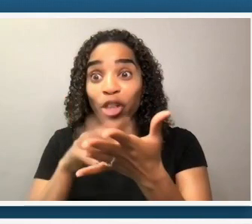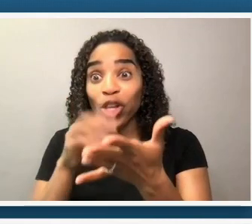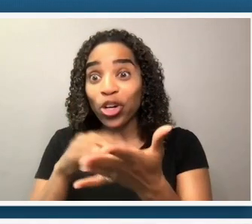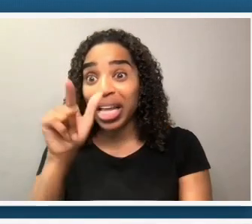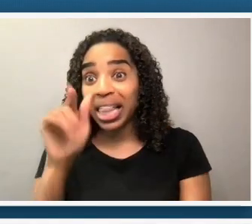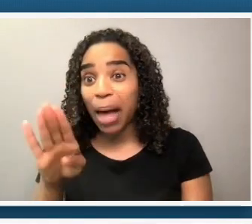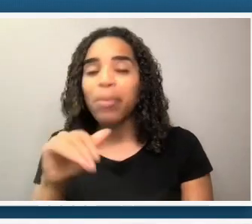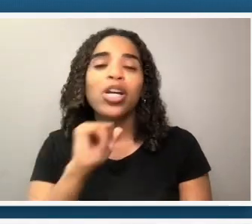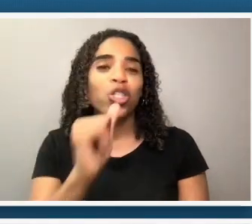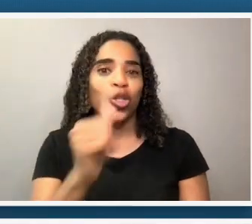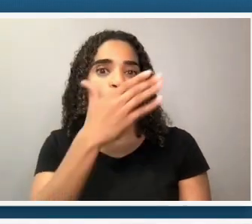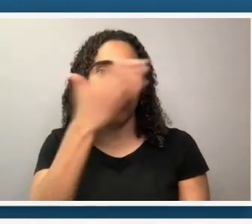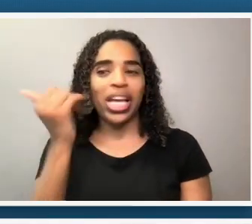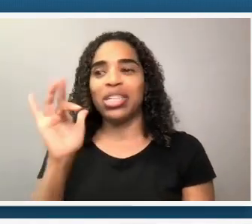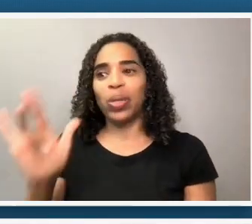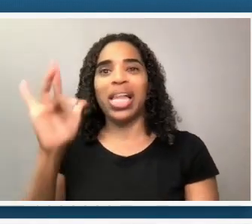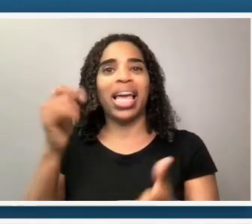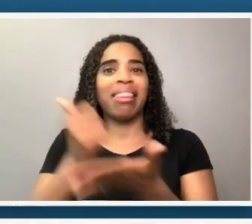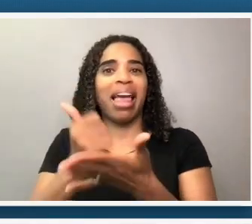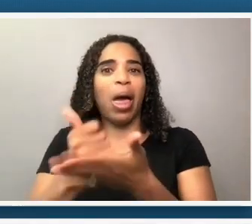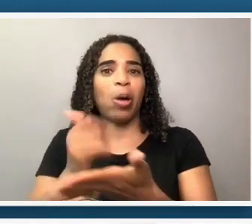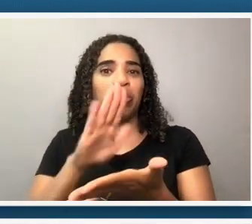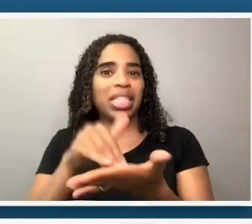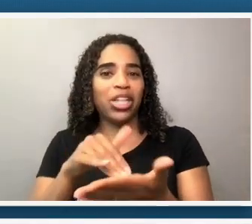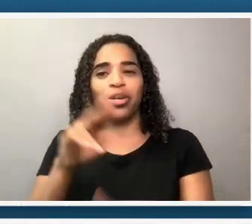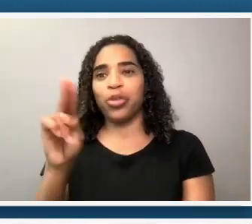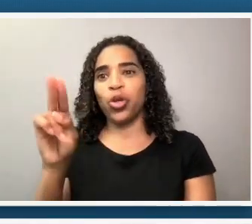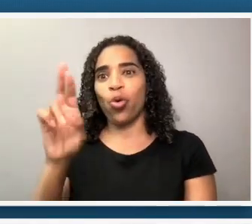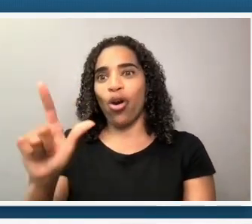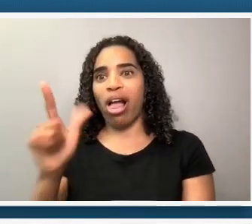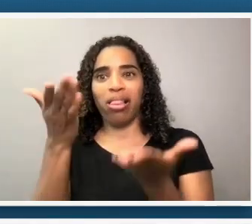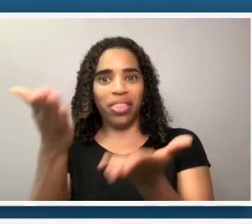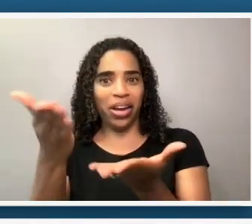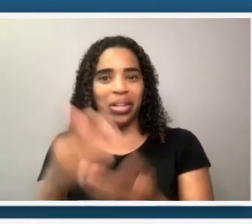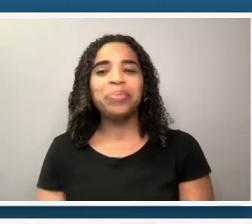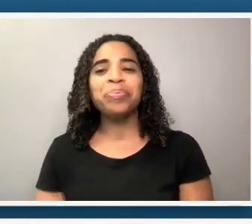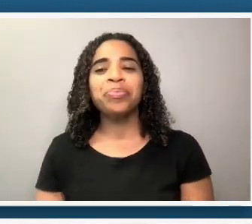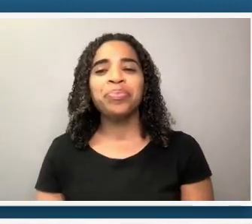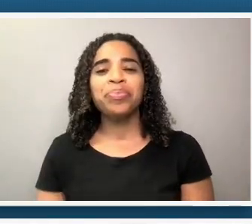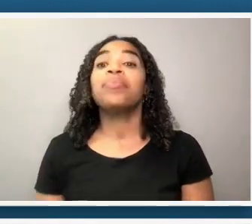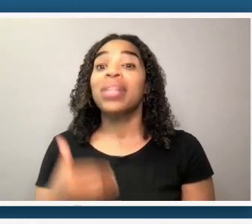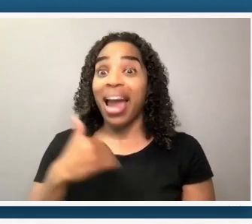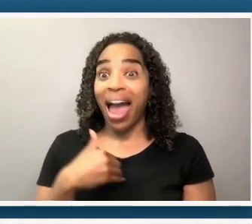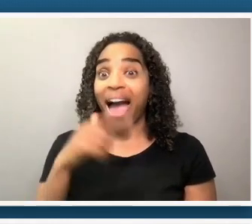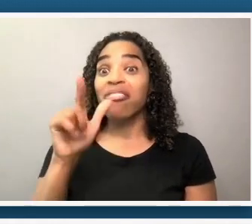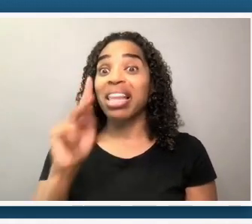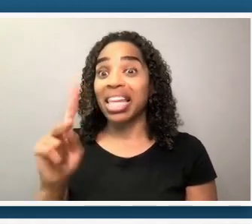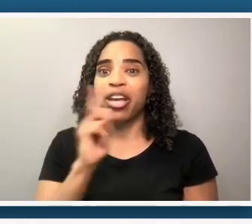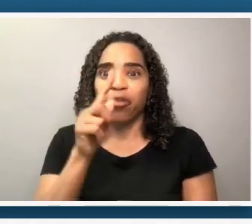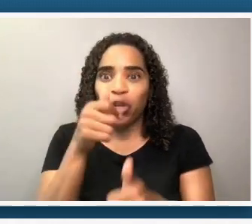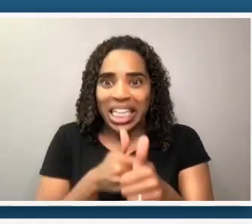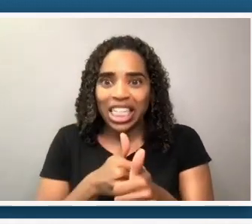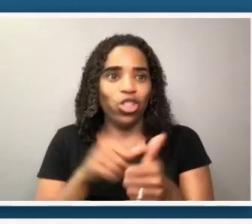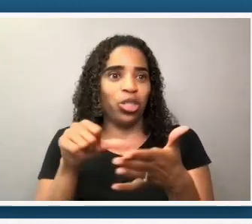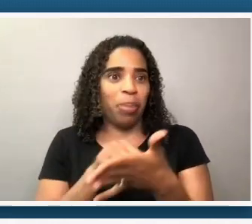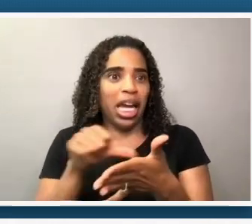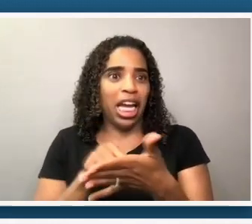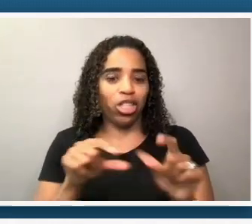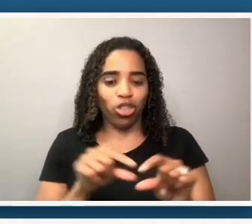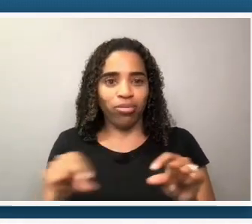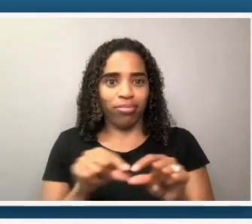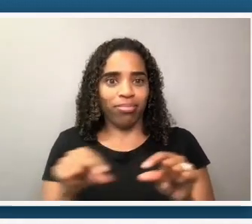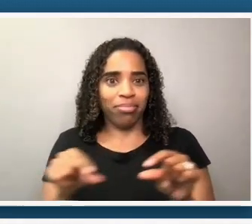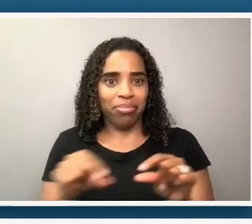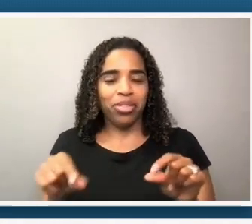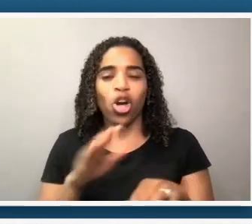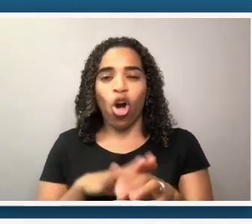forget our Help Center. It's located at the URL here on the screen. You'll also find a link to it at the bottom of every page on the Learning Lab. This